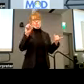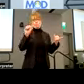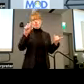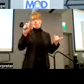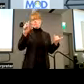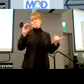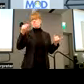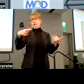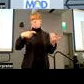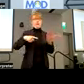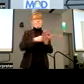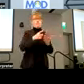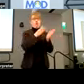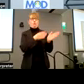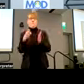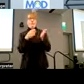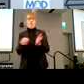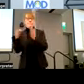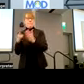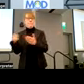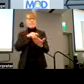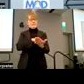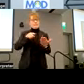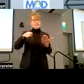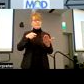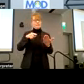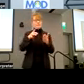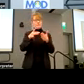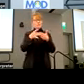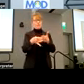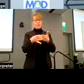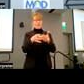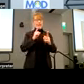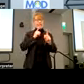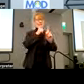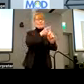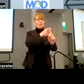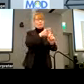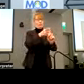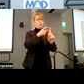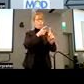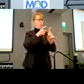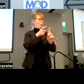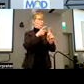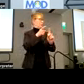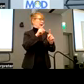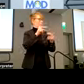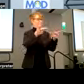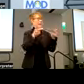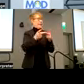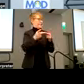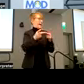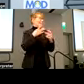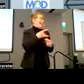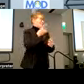a road leading into Leicester. I always like to have a road of the place where I'm speaking. I also like to share with you